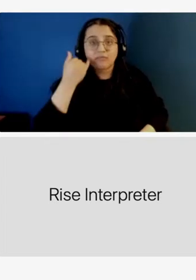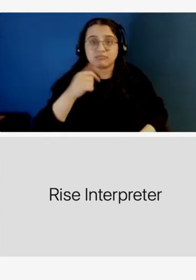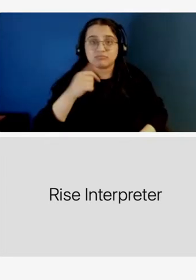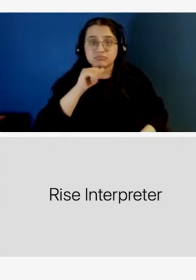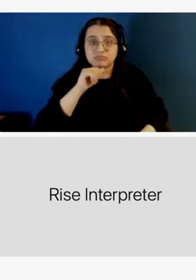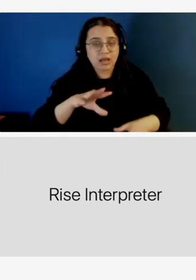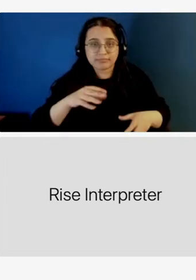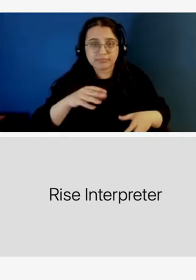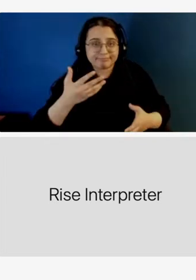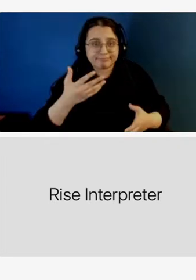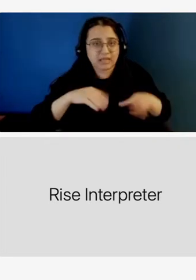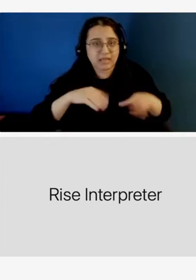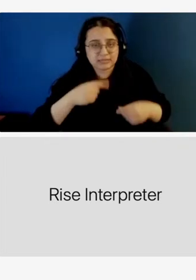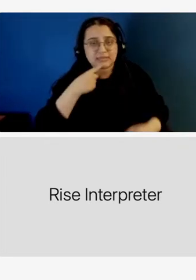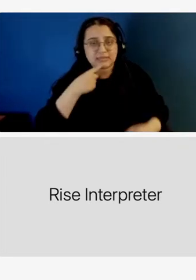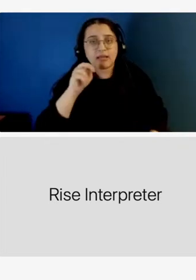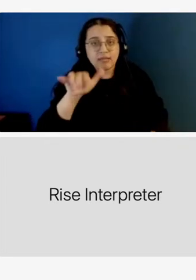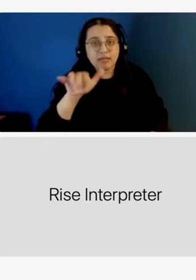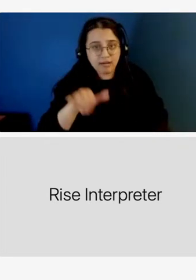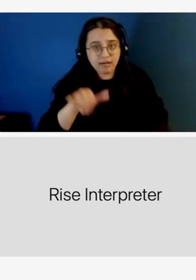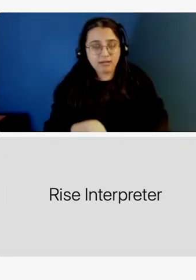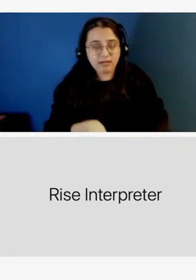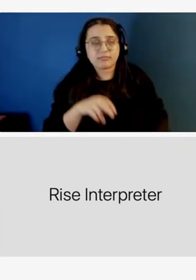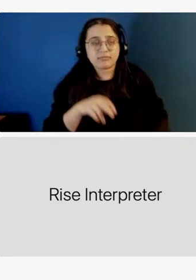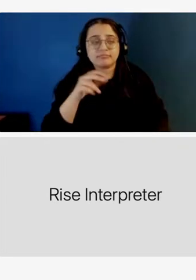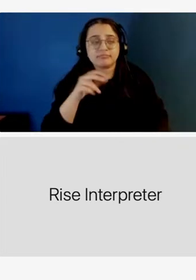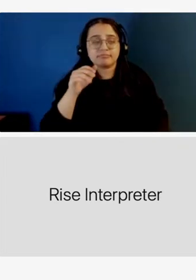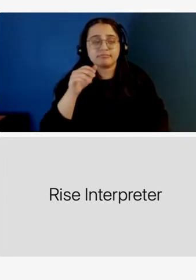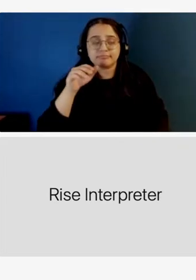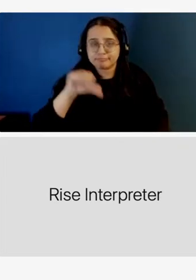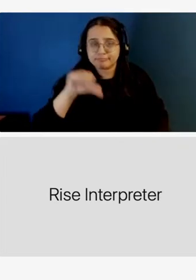Okay, so on a motion by Board Member Haro